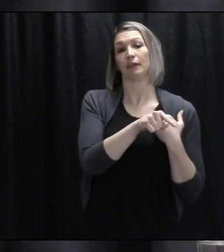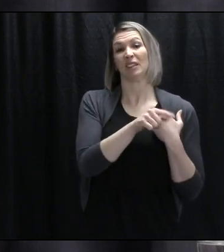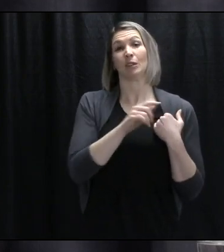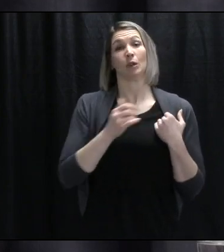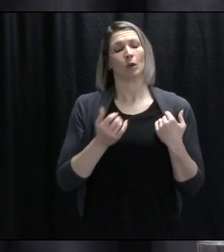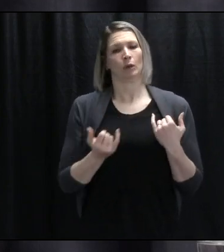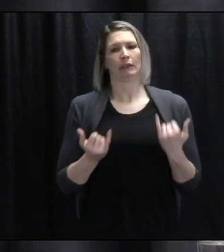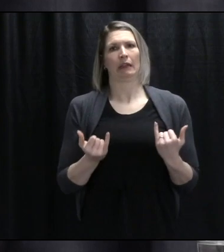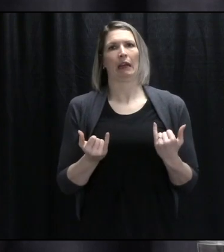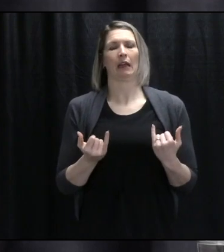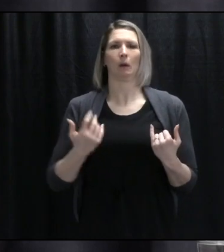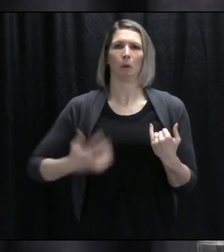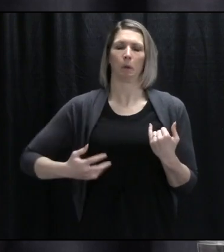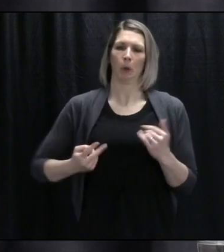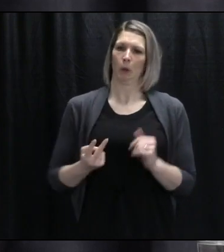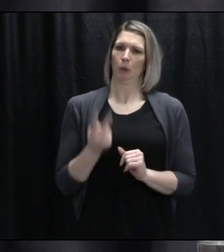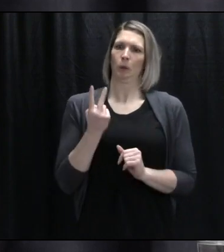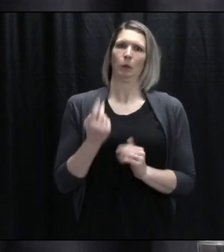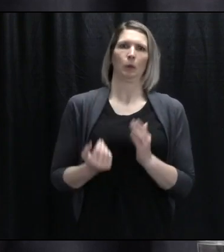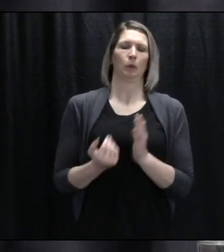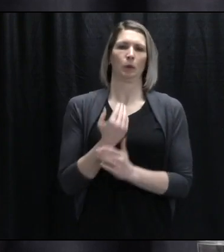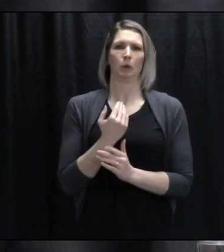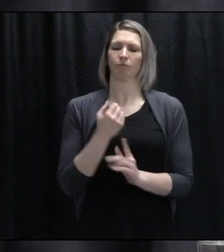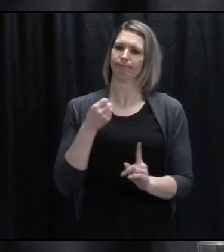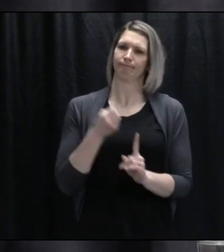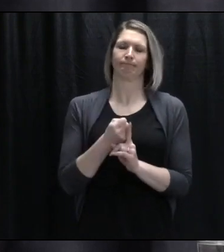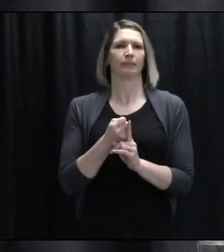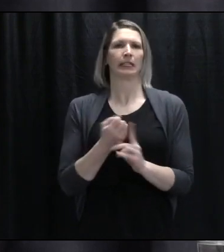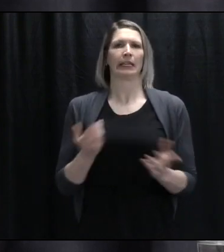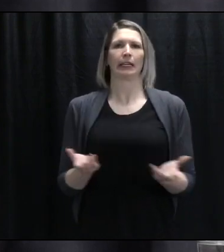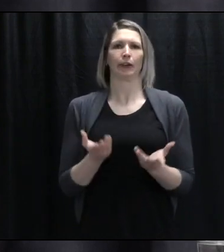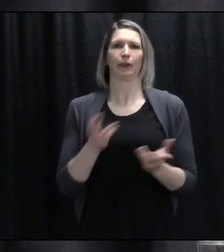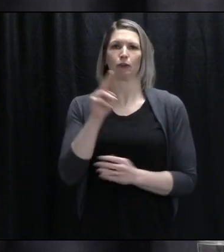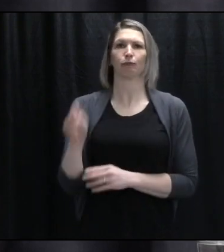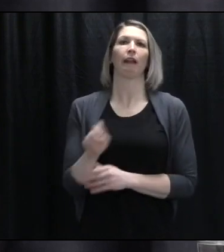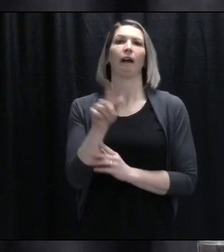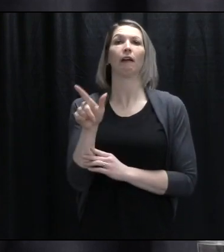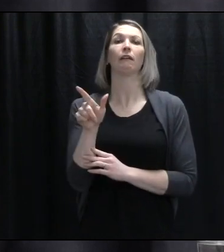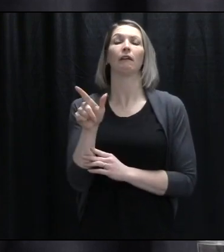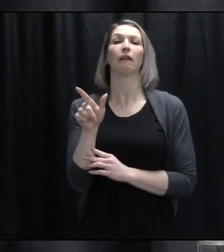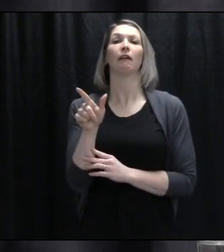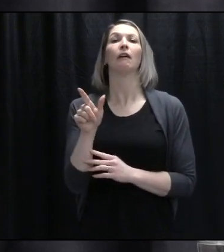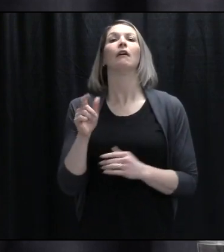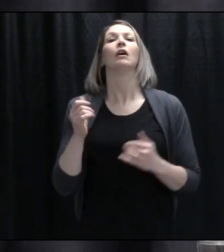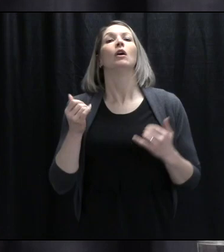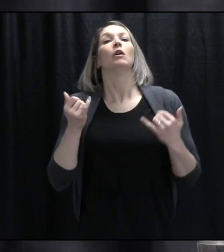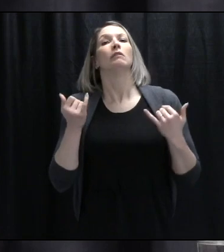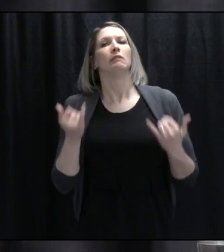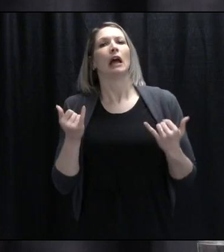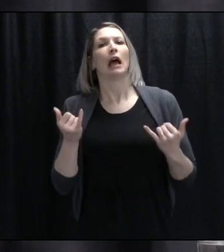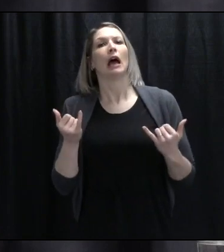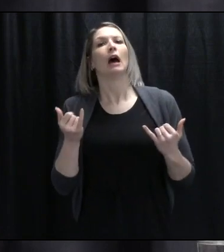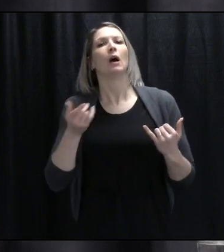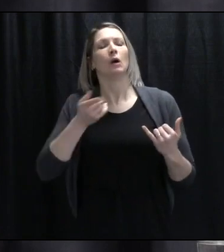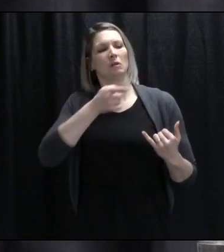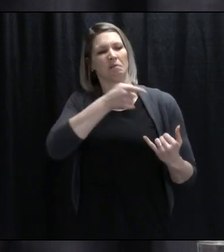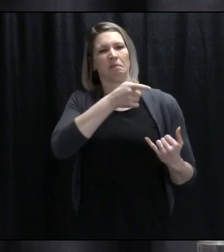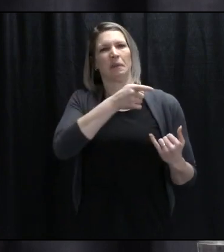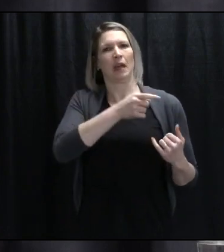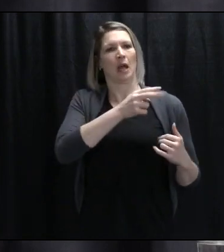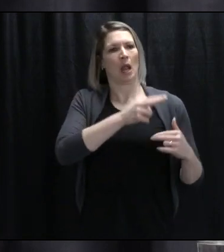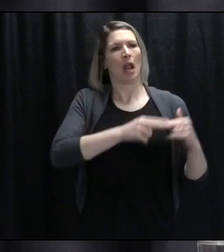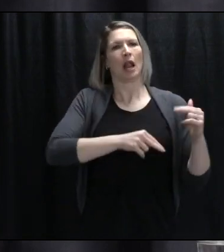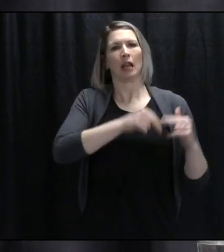dealing with the contact tracing as we speak. And also there will be some operational changes to the facility in